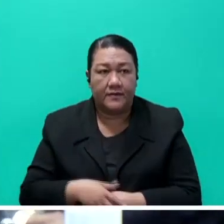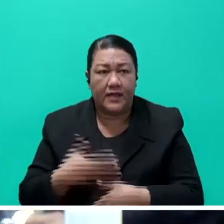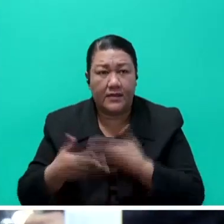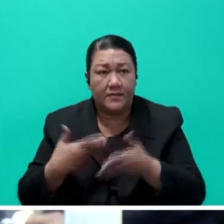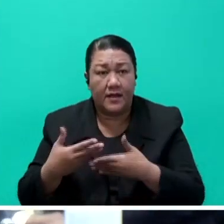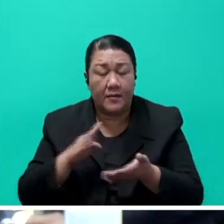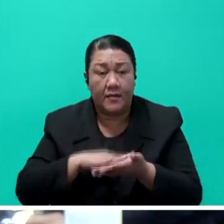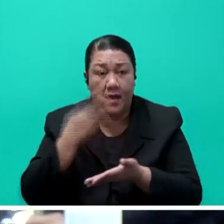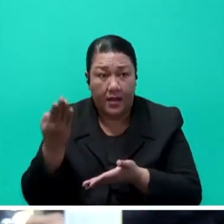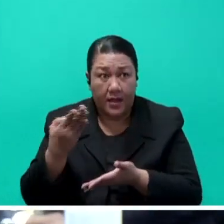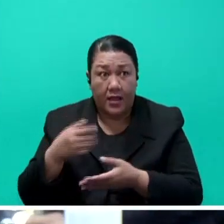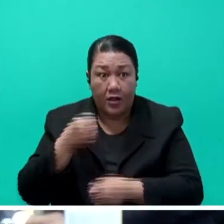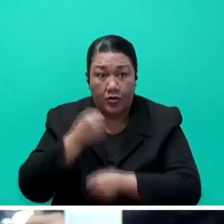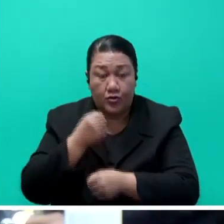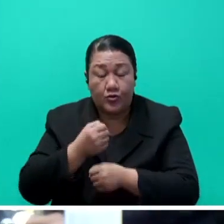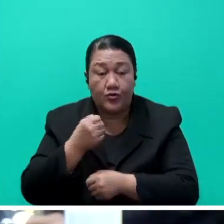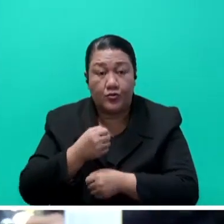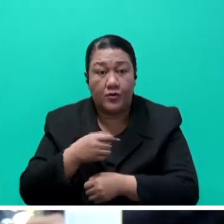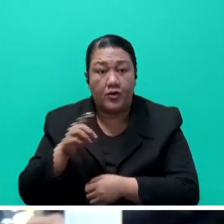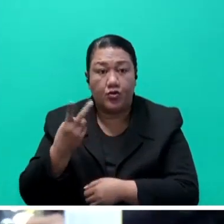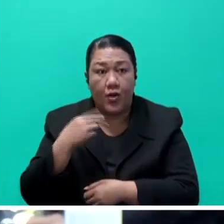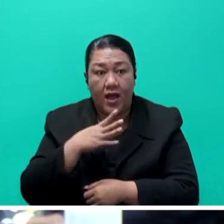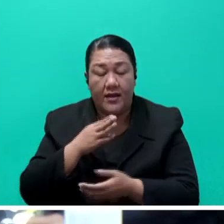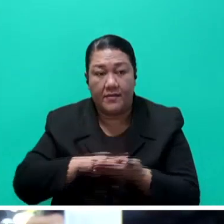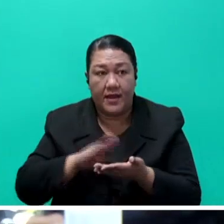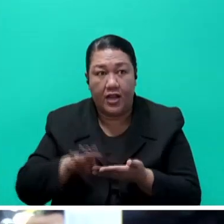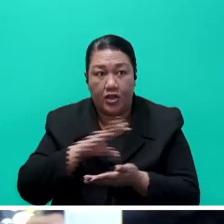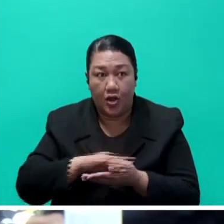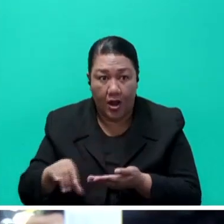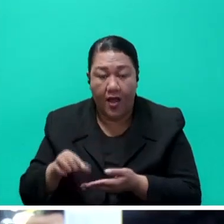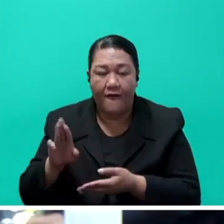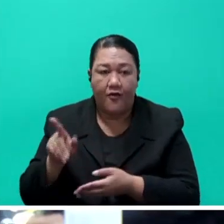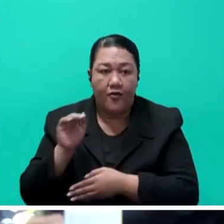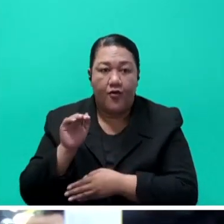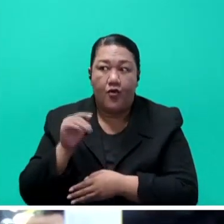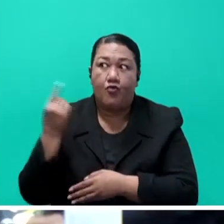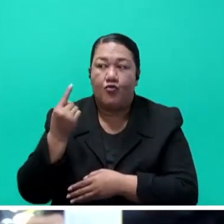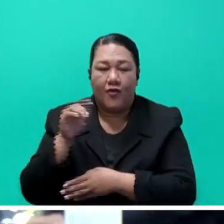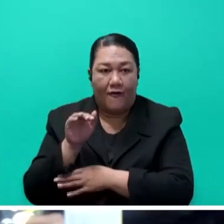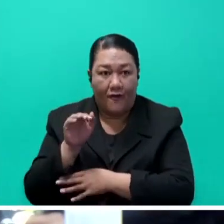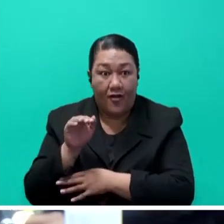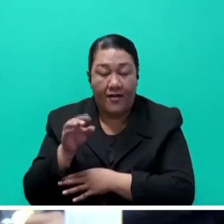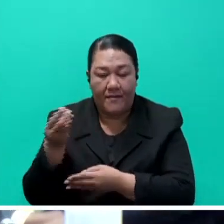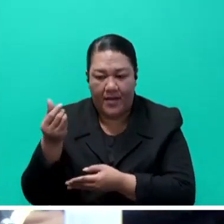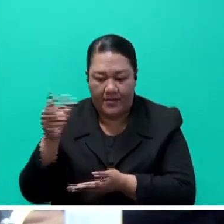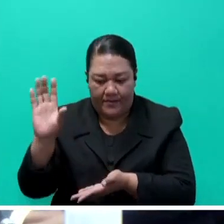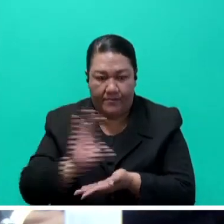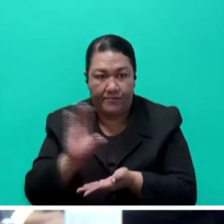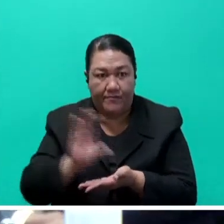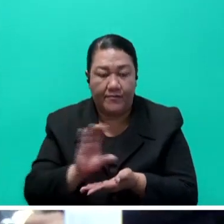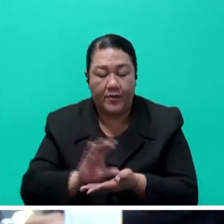still brings in more than $200 billion of foreign dollars in our country. Rest assured, we will continue to